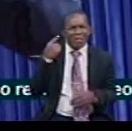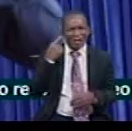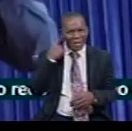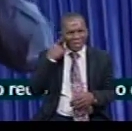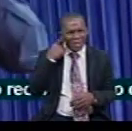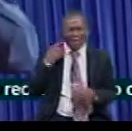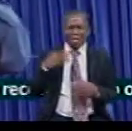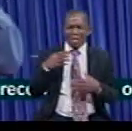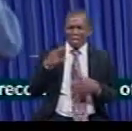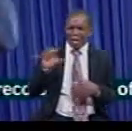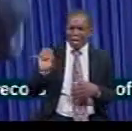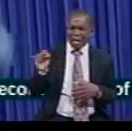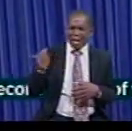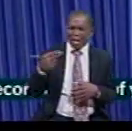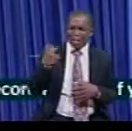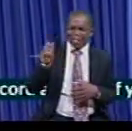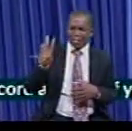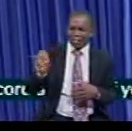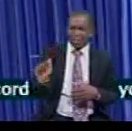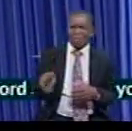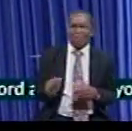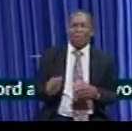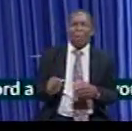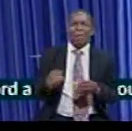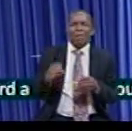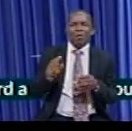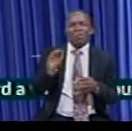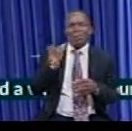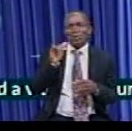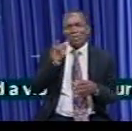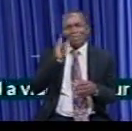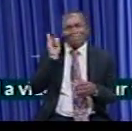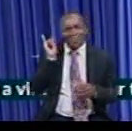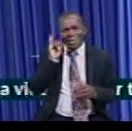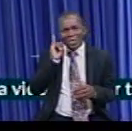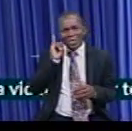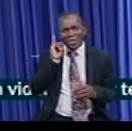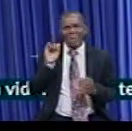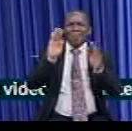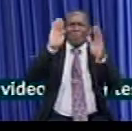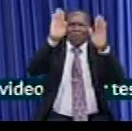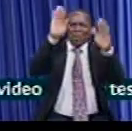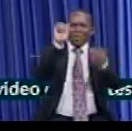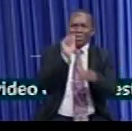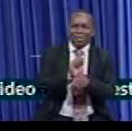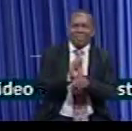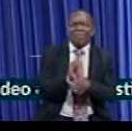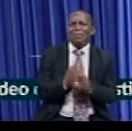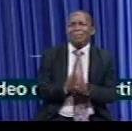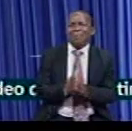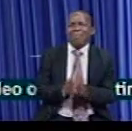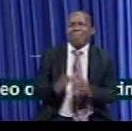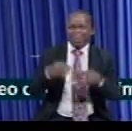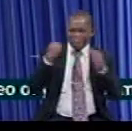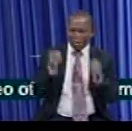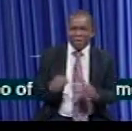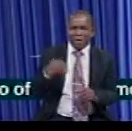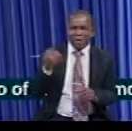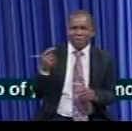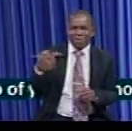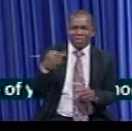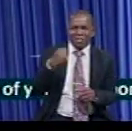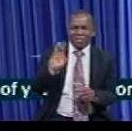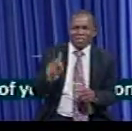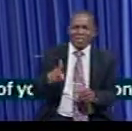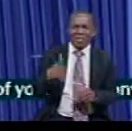Miraculously, yesterday, the power of GCK touched this, our sister. And as